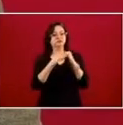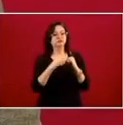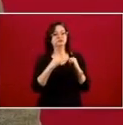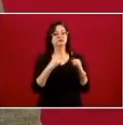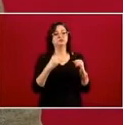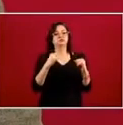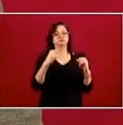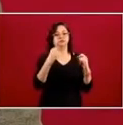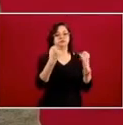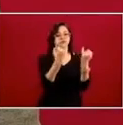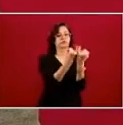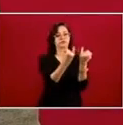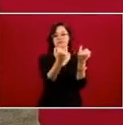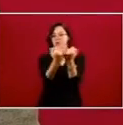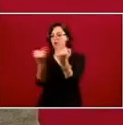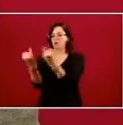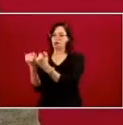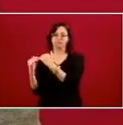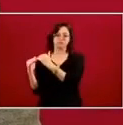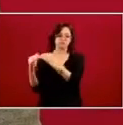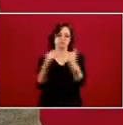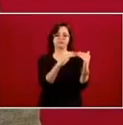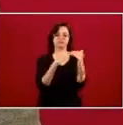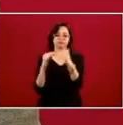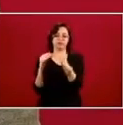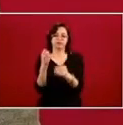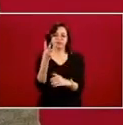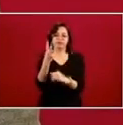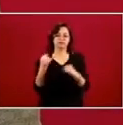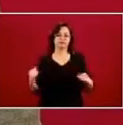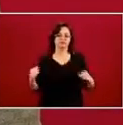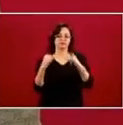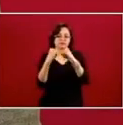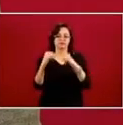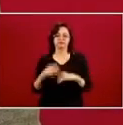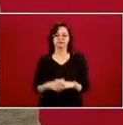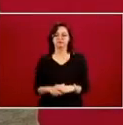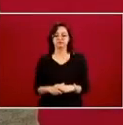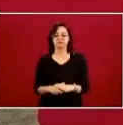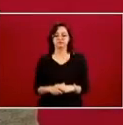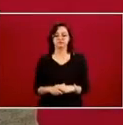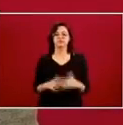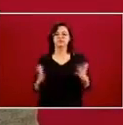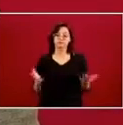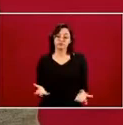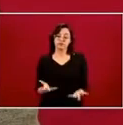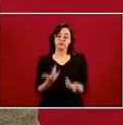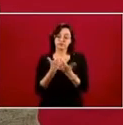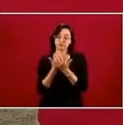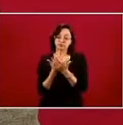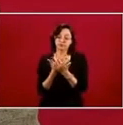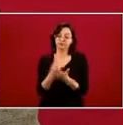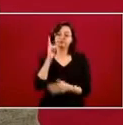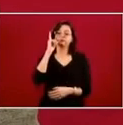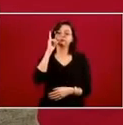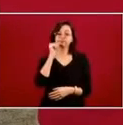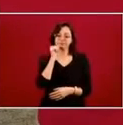examination. And talking about the salary of the nurses and of